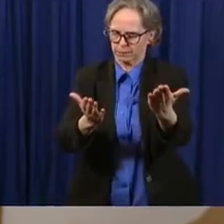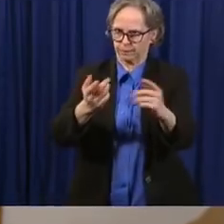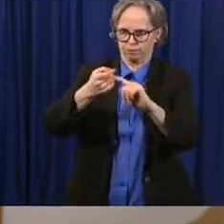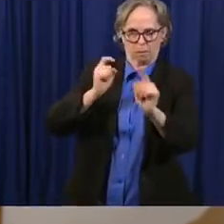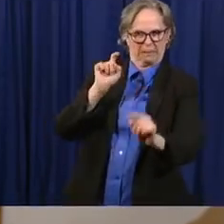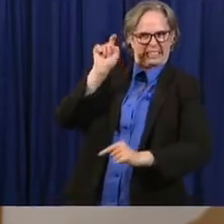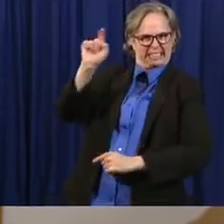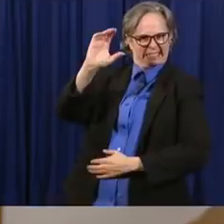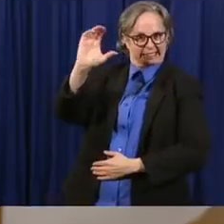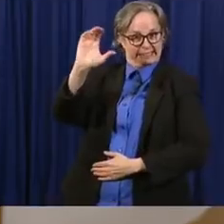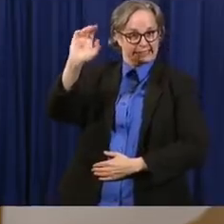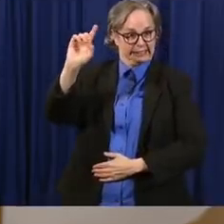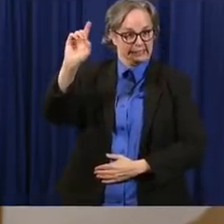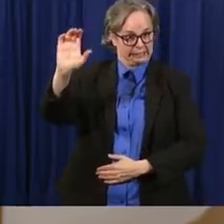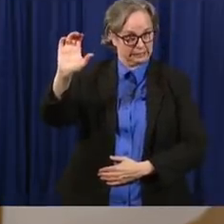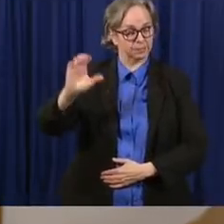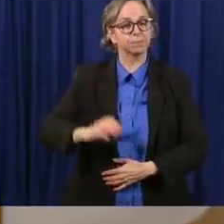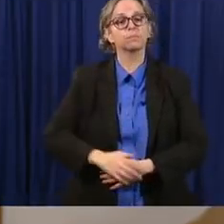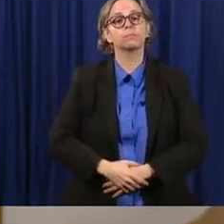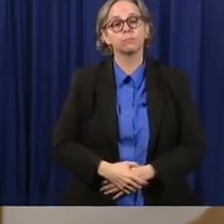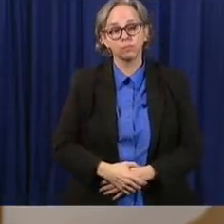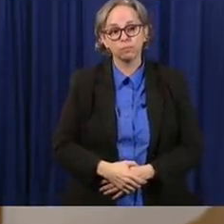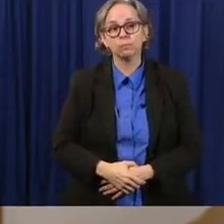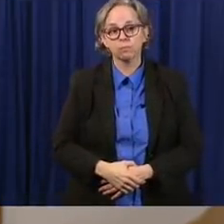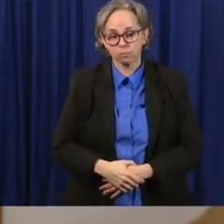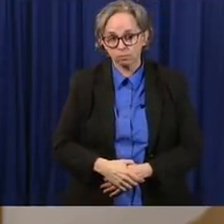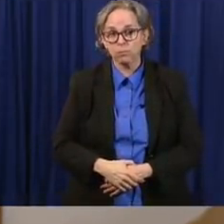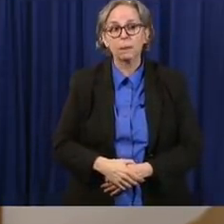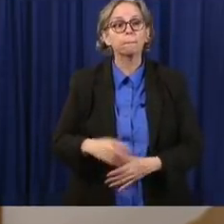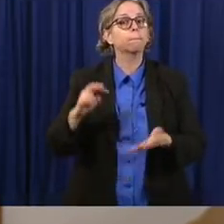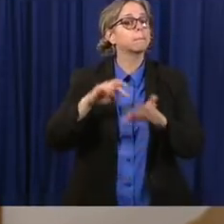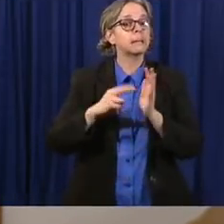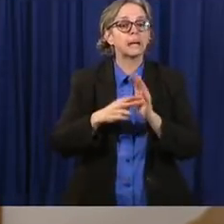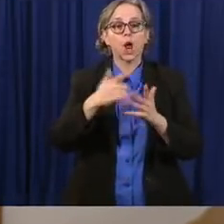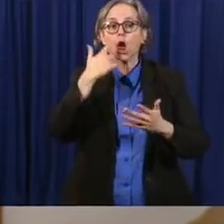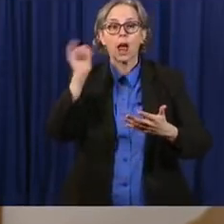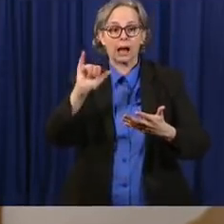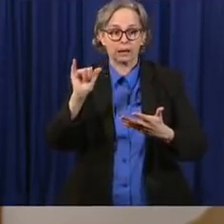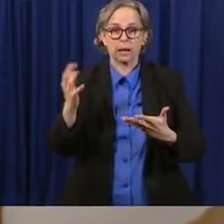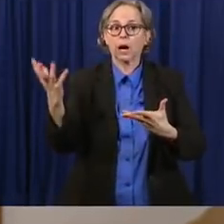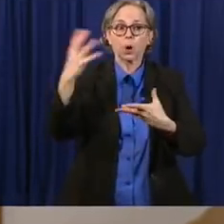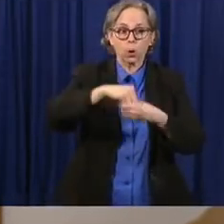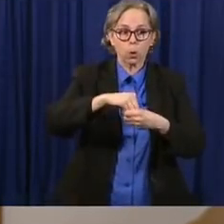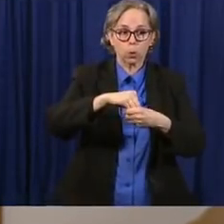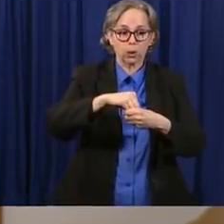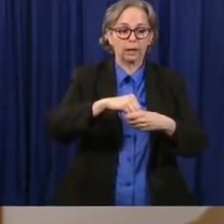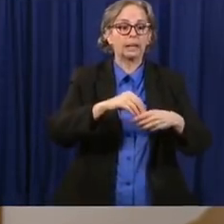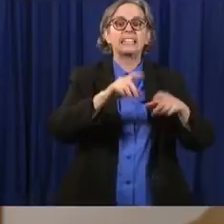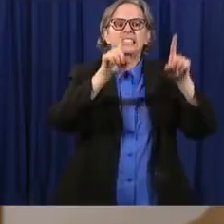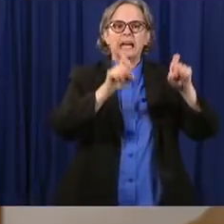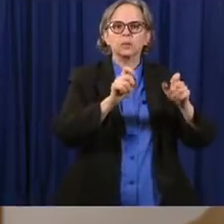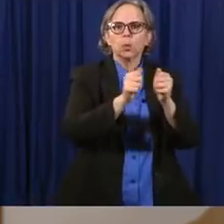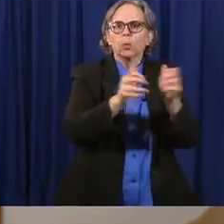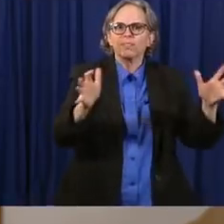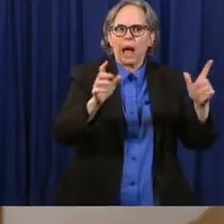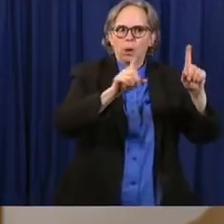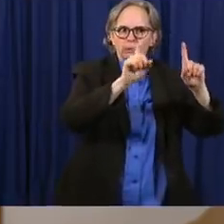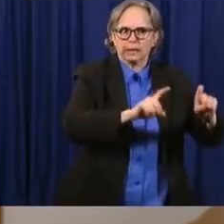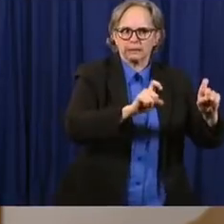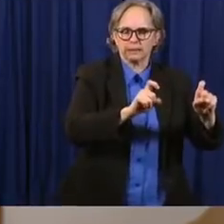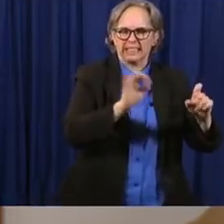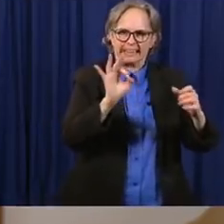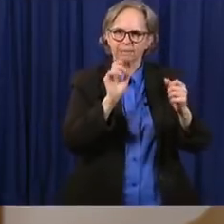It will include cases that meet the following criteria. And let me just say this, and I'll say it again. We're